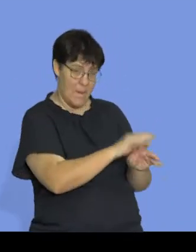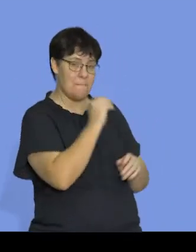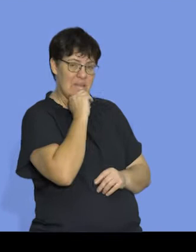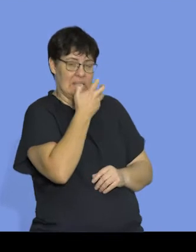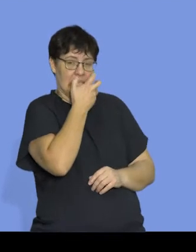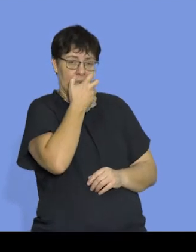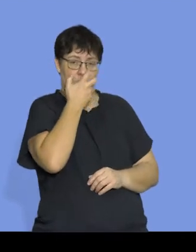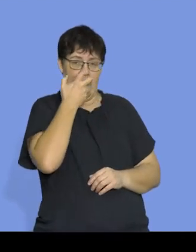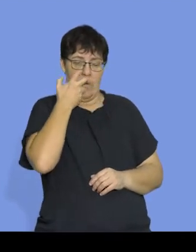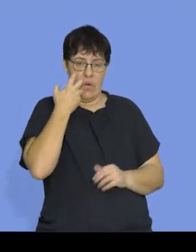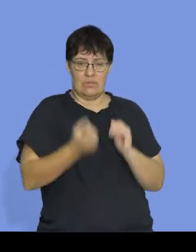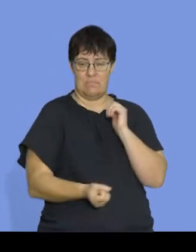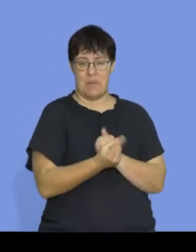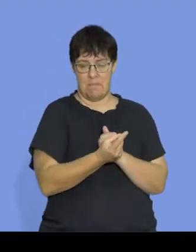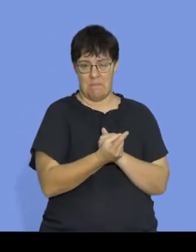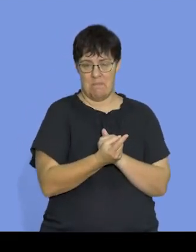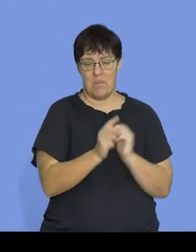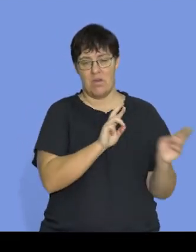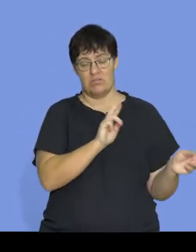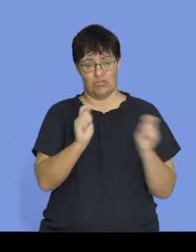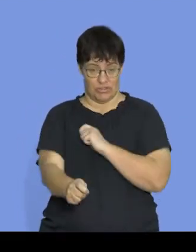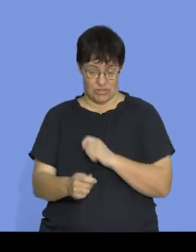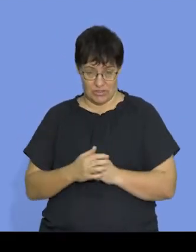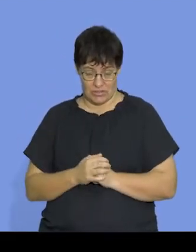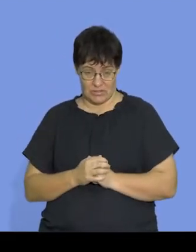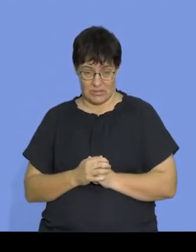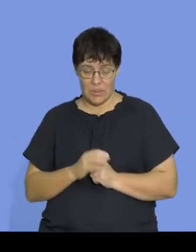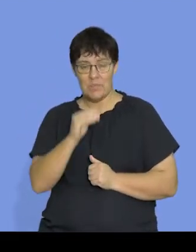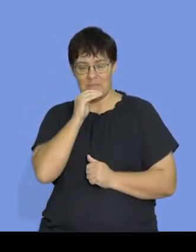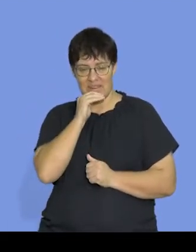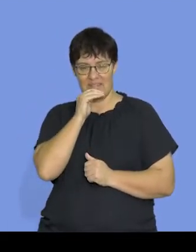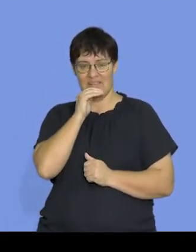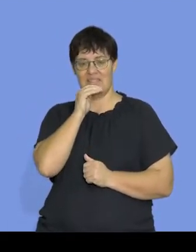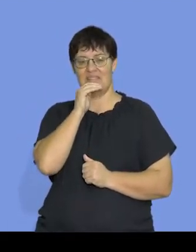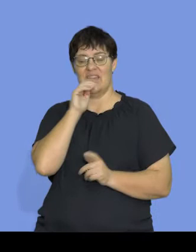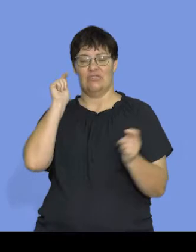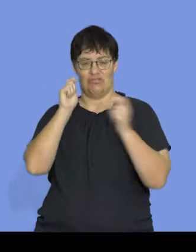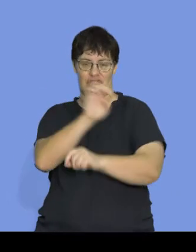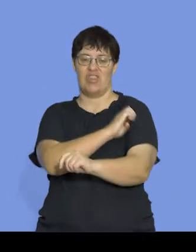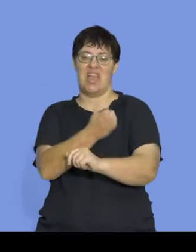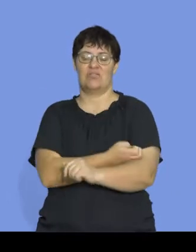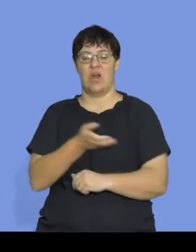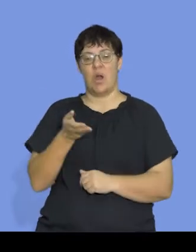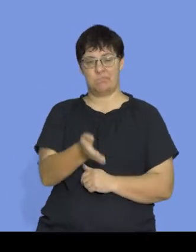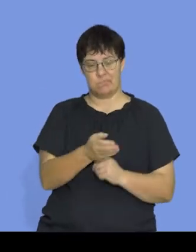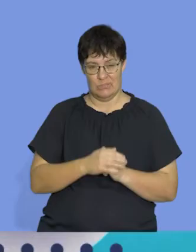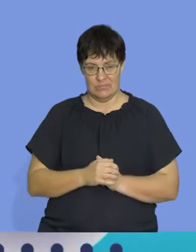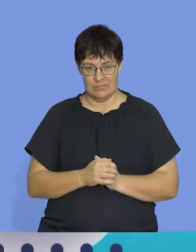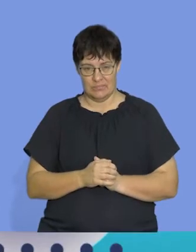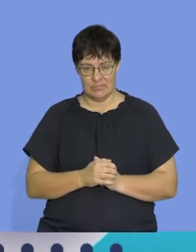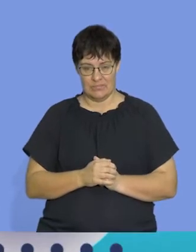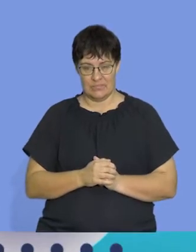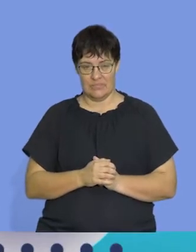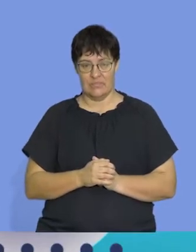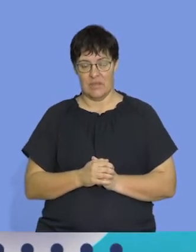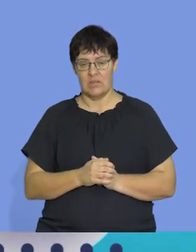the heat of reaction? We talk about the energy change that takes place in a chemical reaction. So in other words, what we're simply